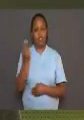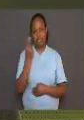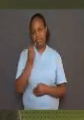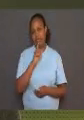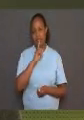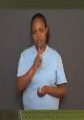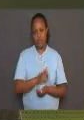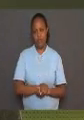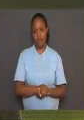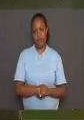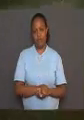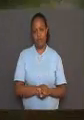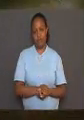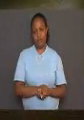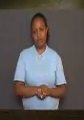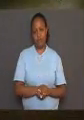of Ethiopia.